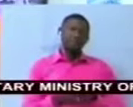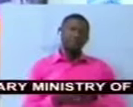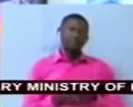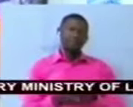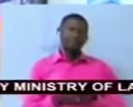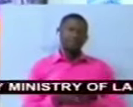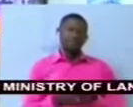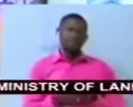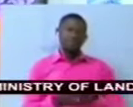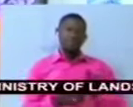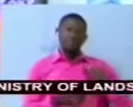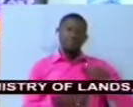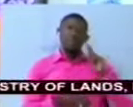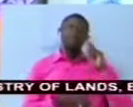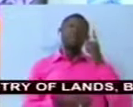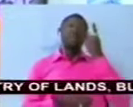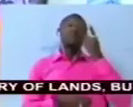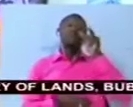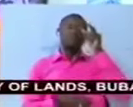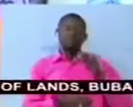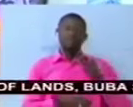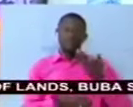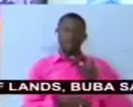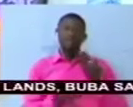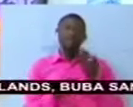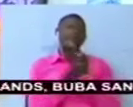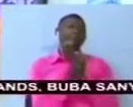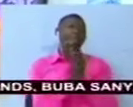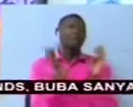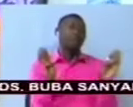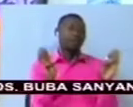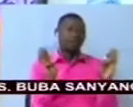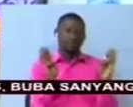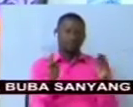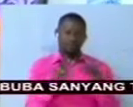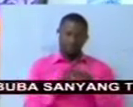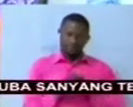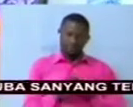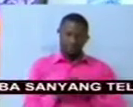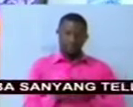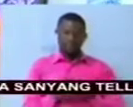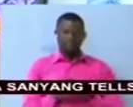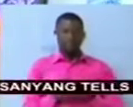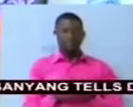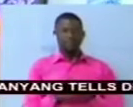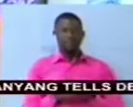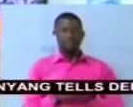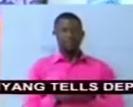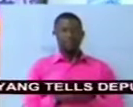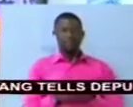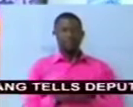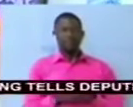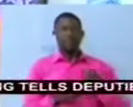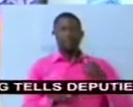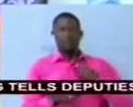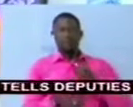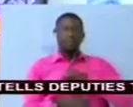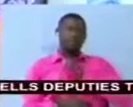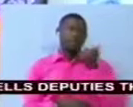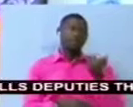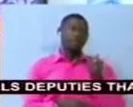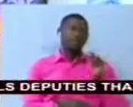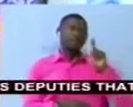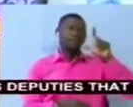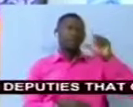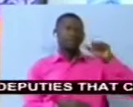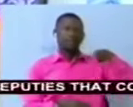manje ka am bail, sir. I was the first to be granted bail. Then man mag Lanka. Then man me